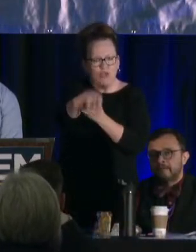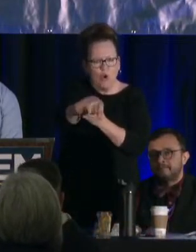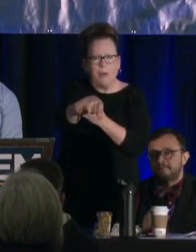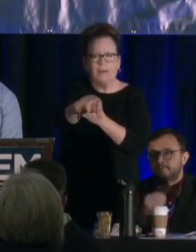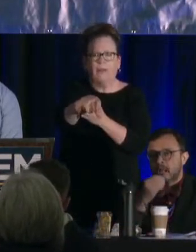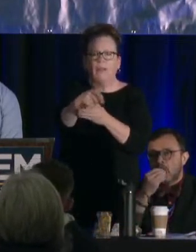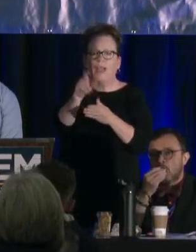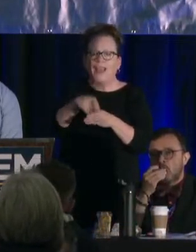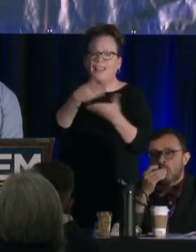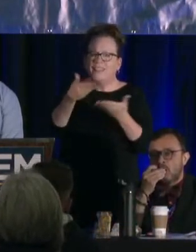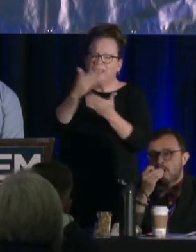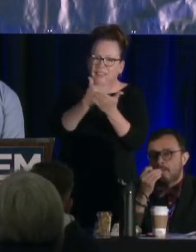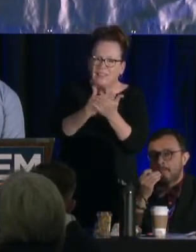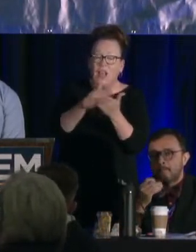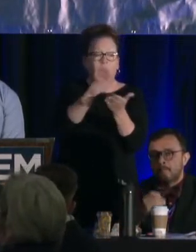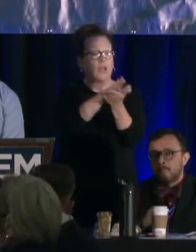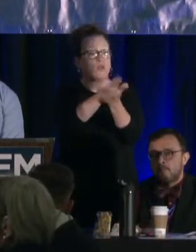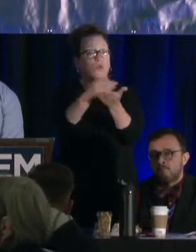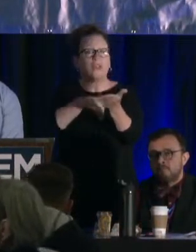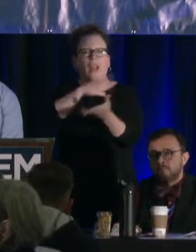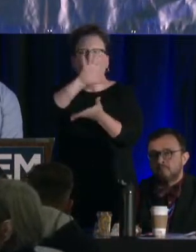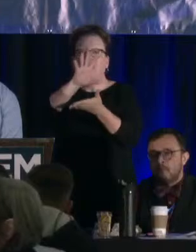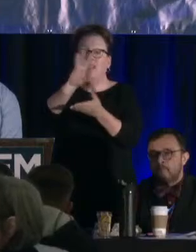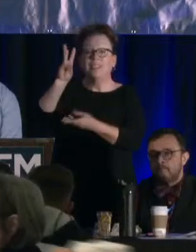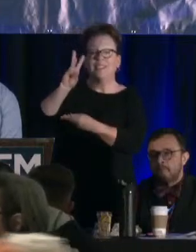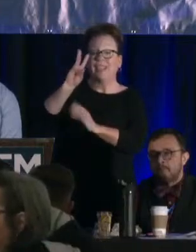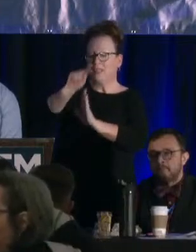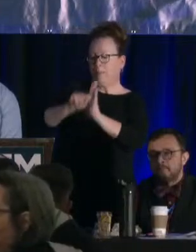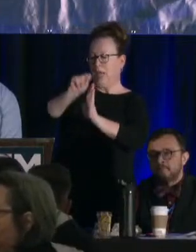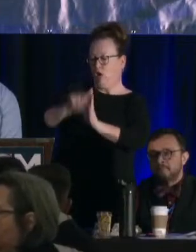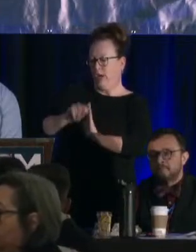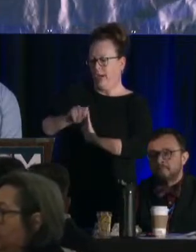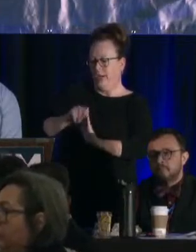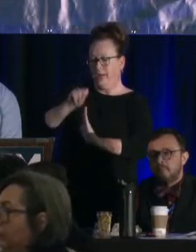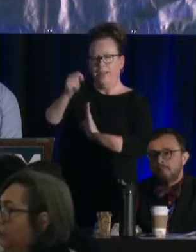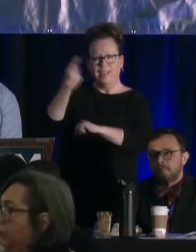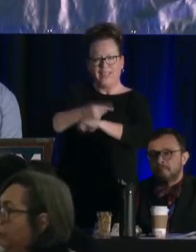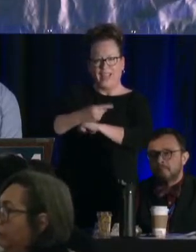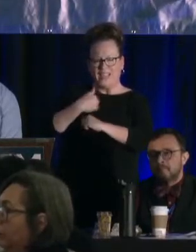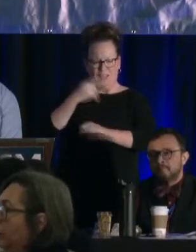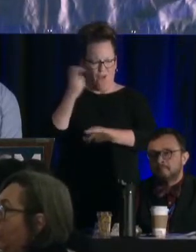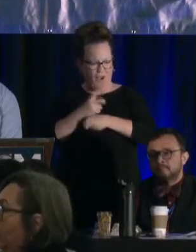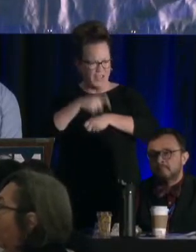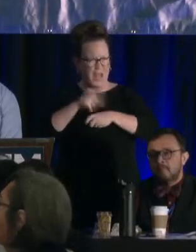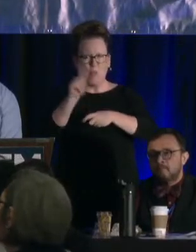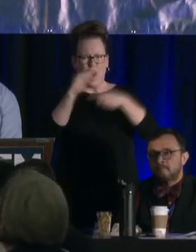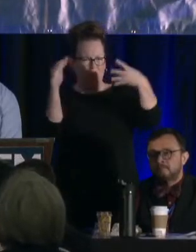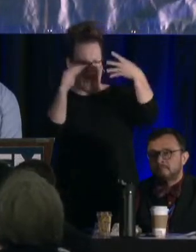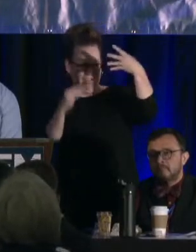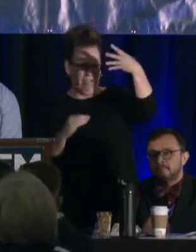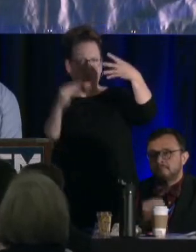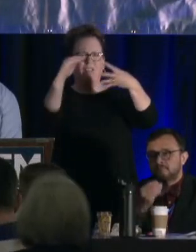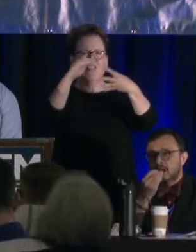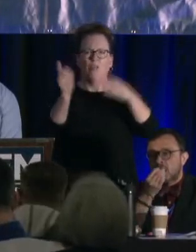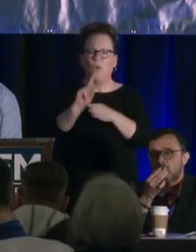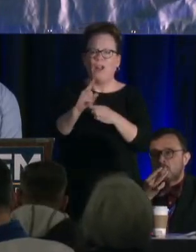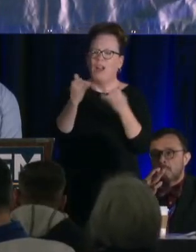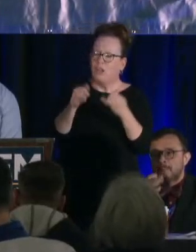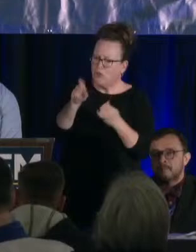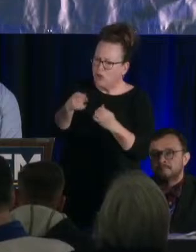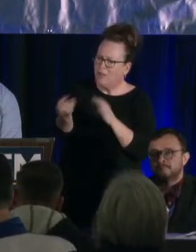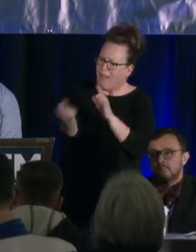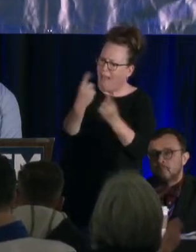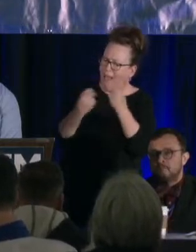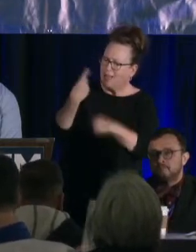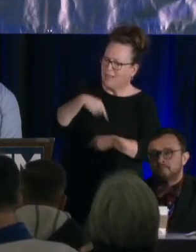missing. And schools that have 6 period days are going to have a hard time figuring out to fit this into the puzzle. They should have approached